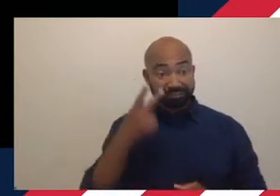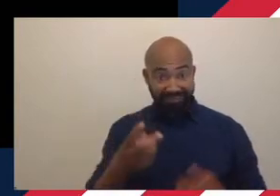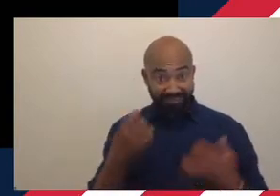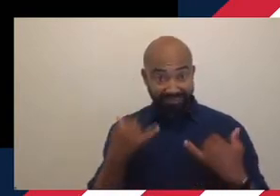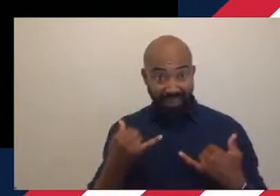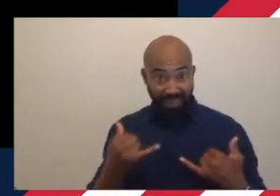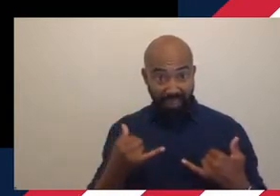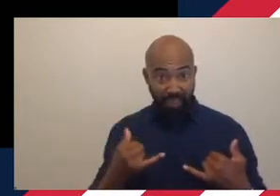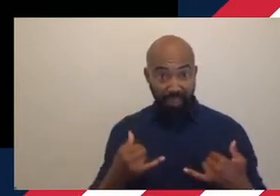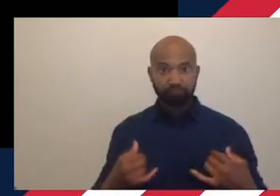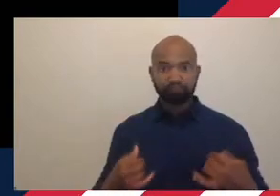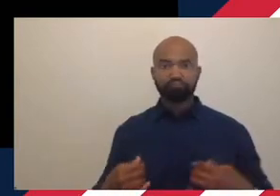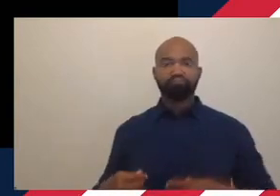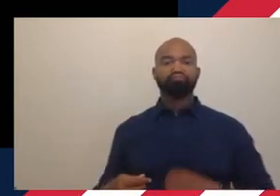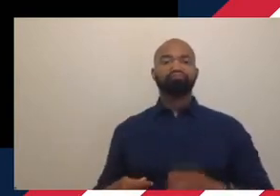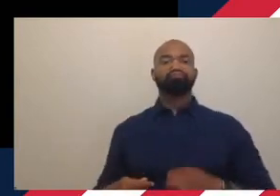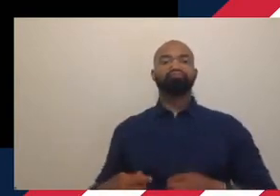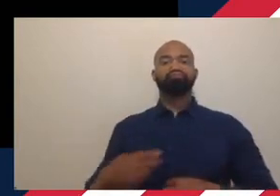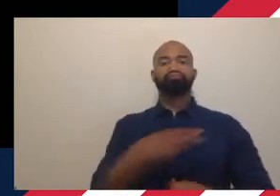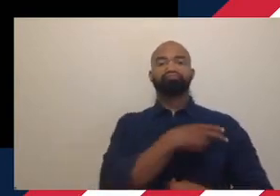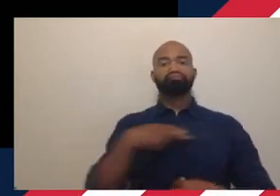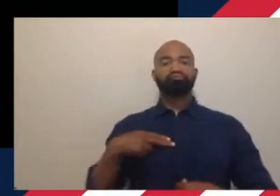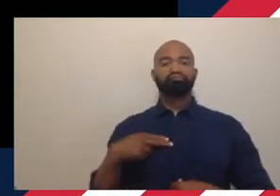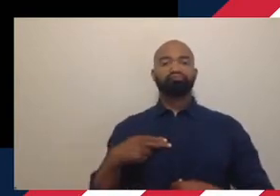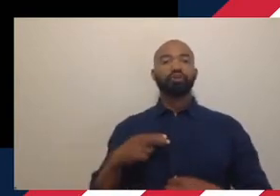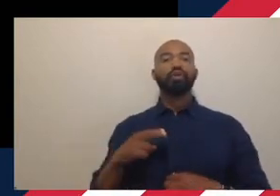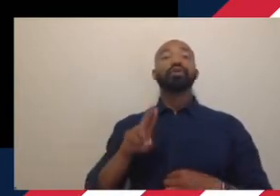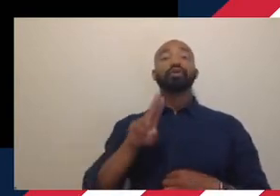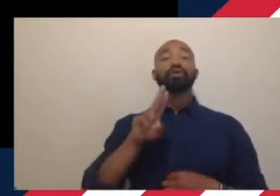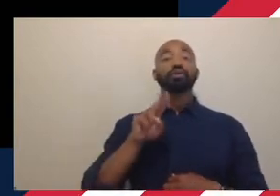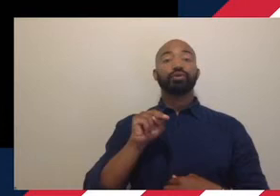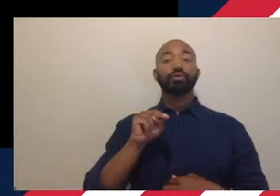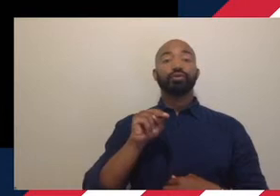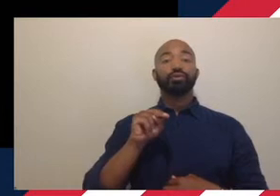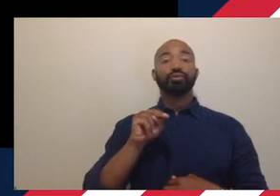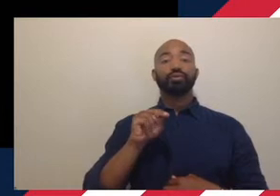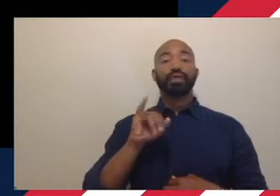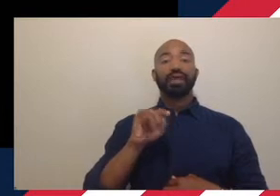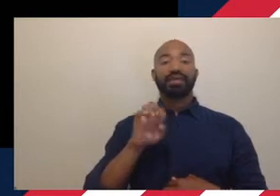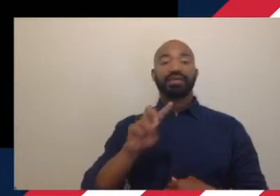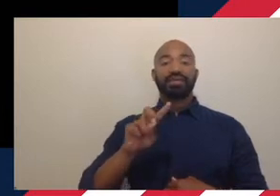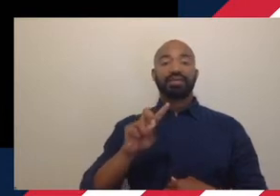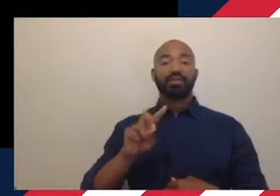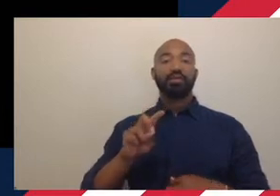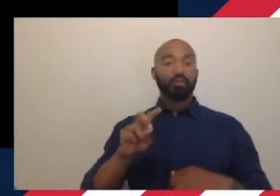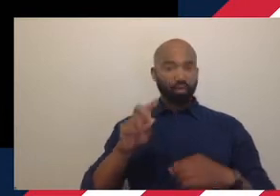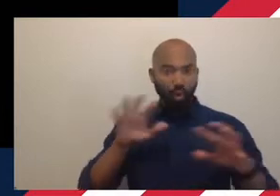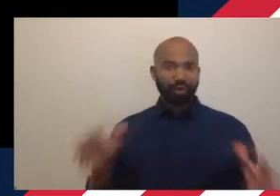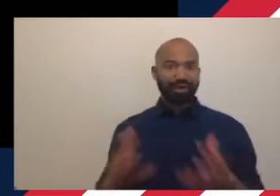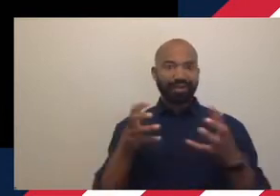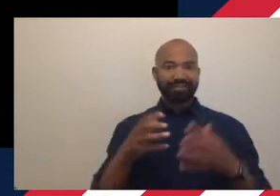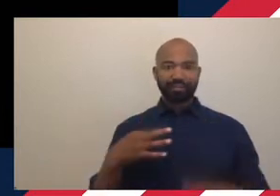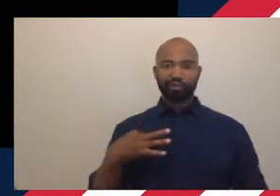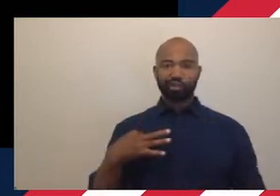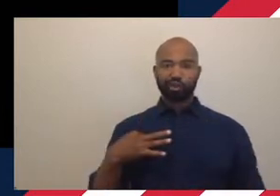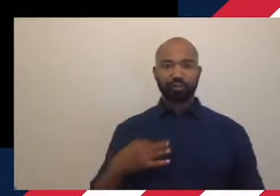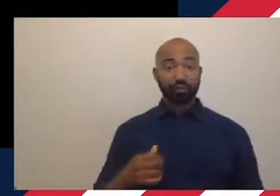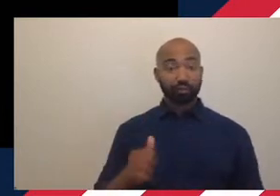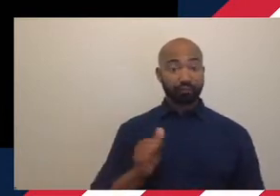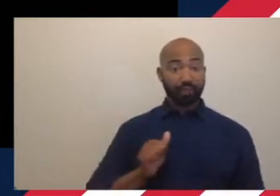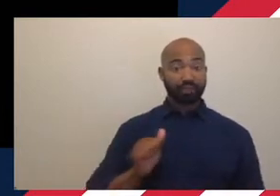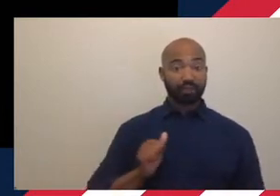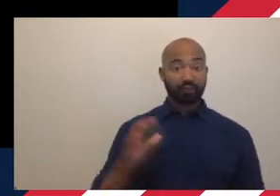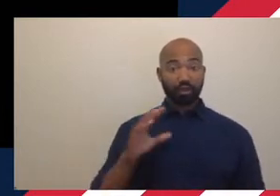my United Organizing shirt. Me and my co-workers are determined to always